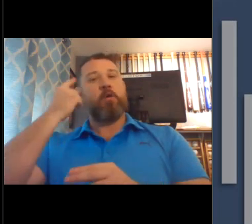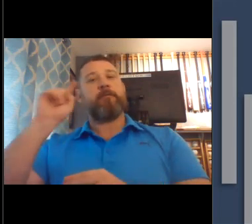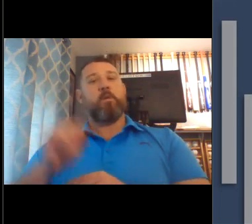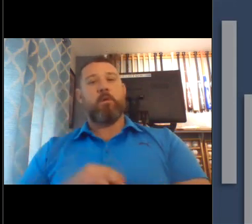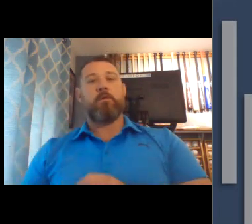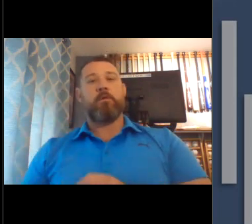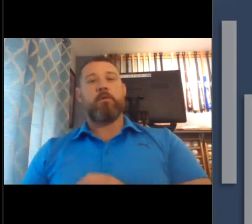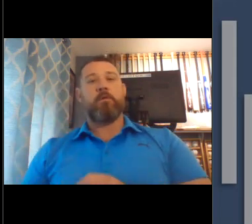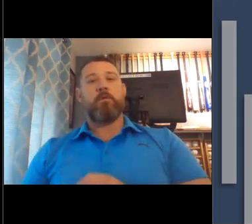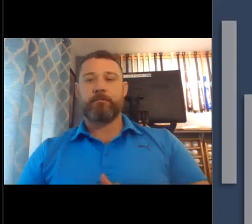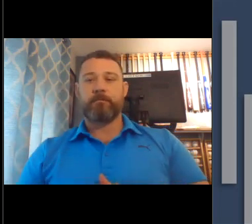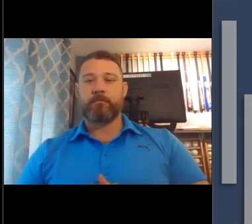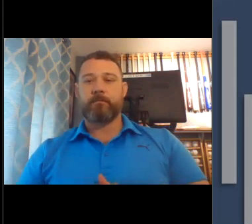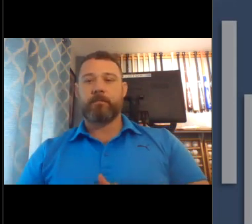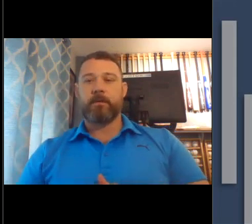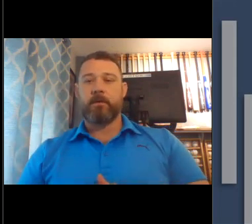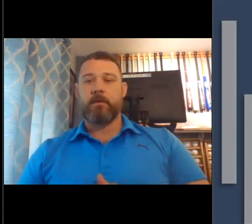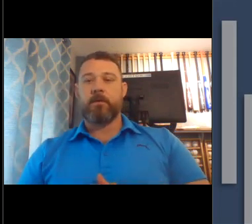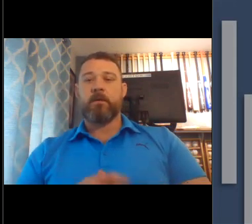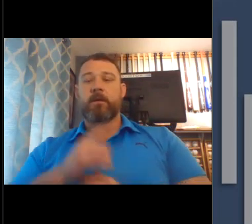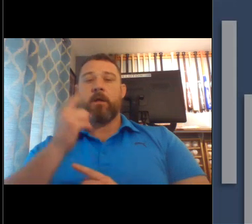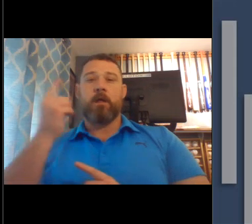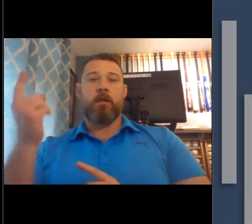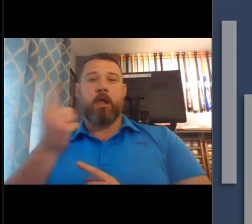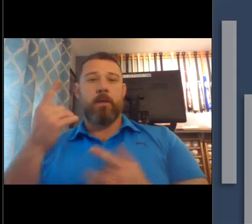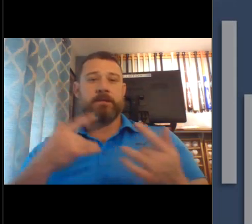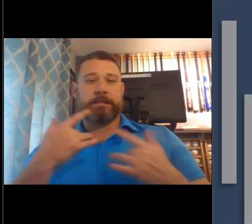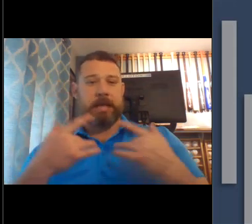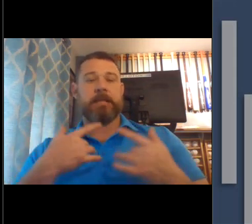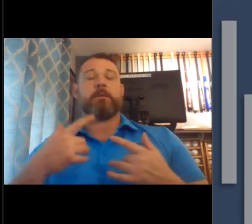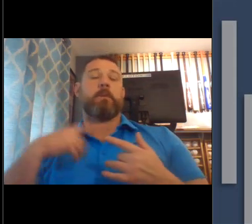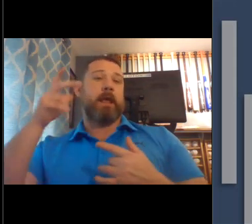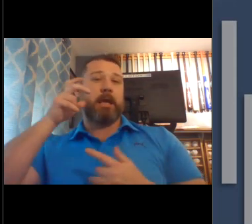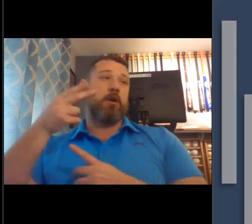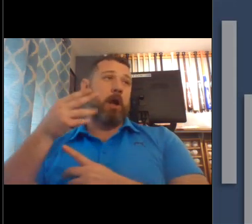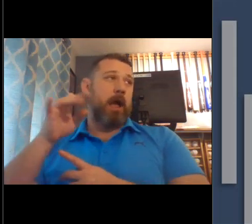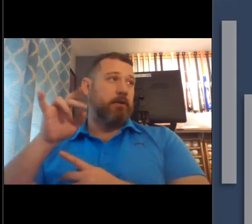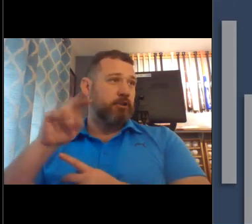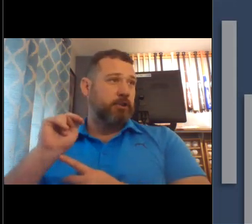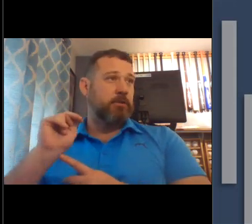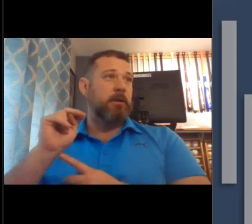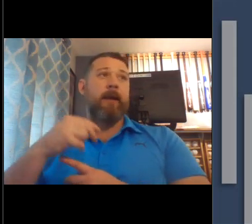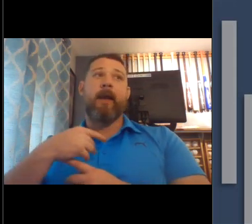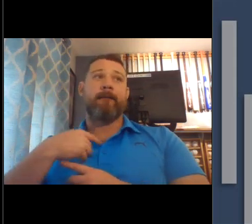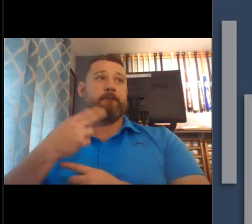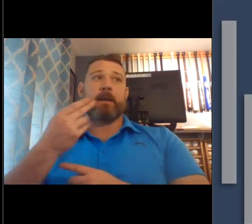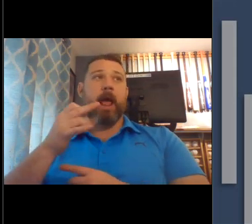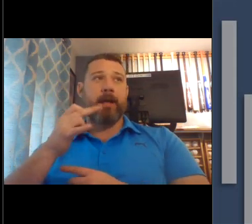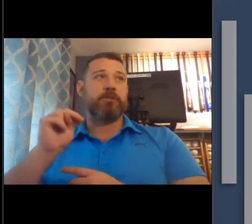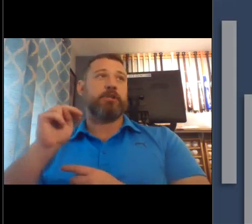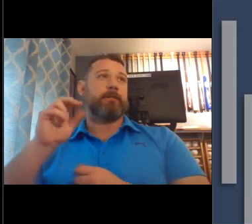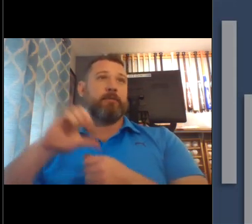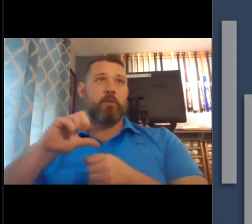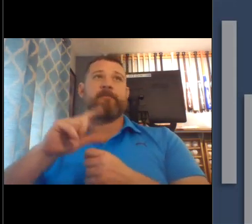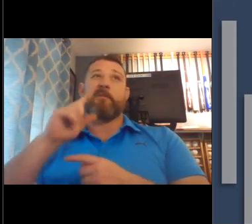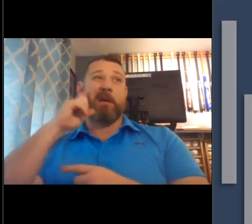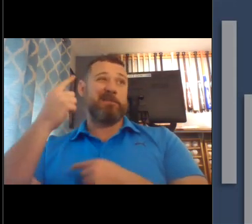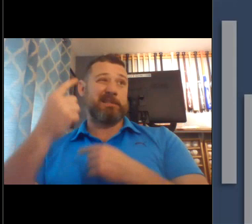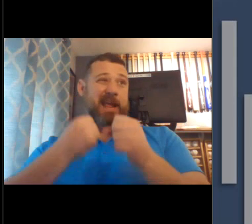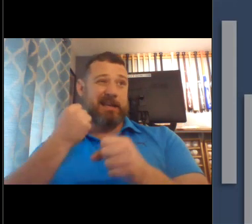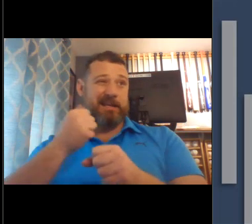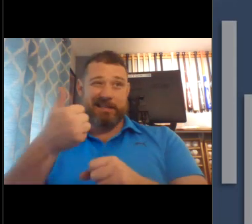Thank you, Commissioner Norton. I'm always excited when I hear hydrogen. I've been a hydrogen fuel cell fan for about 10 years when they used